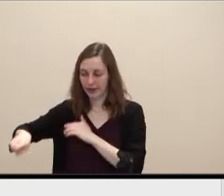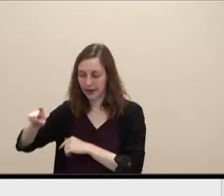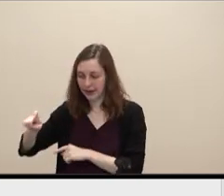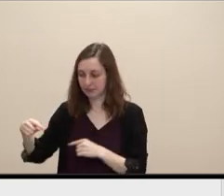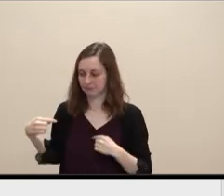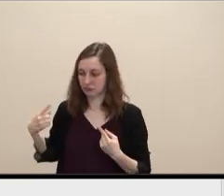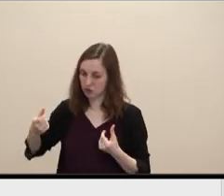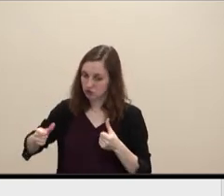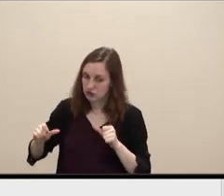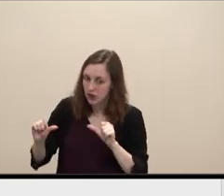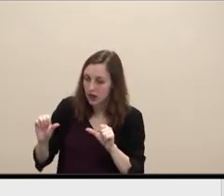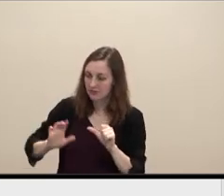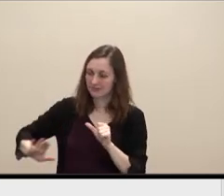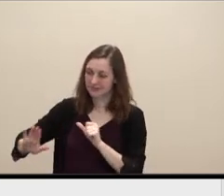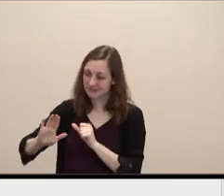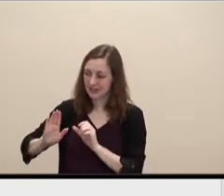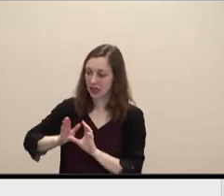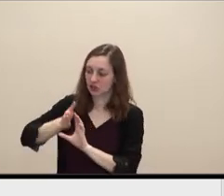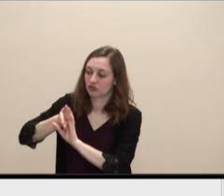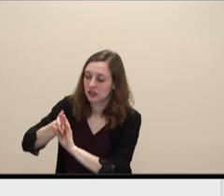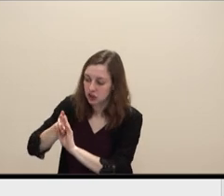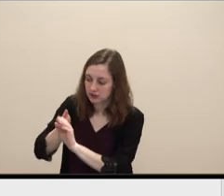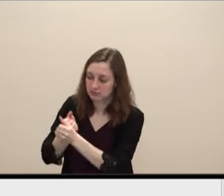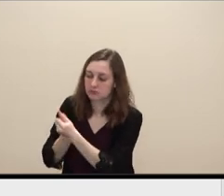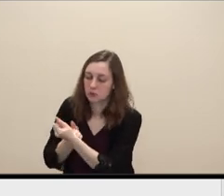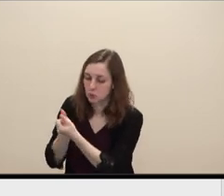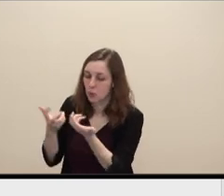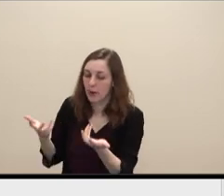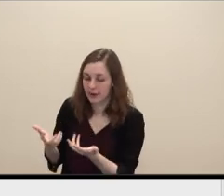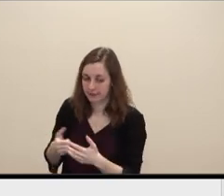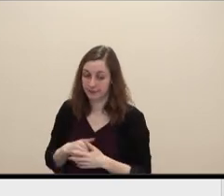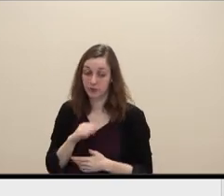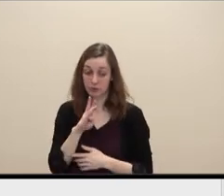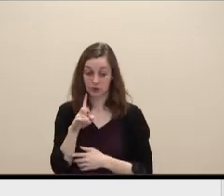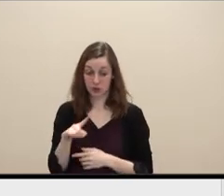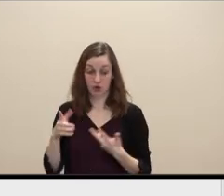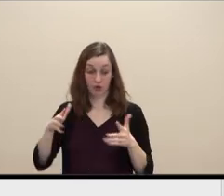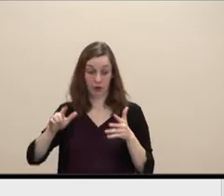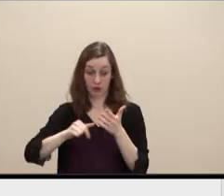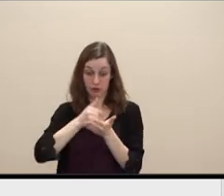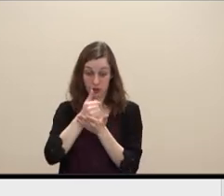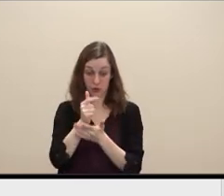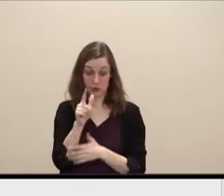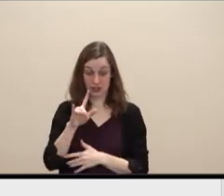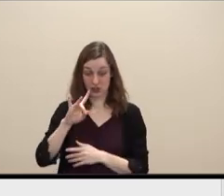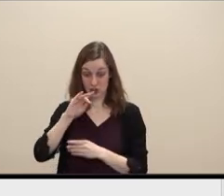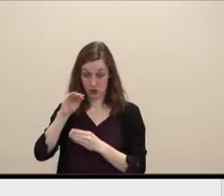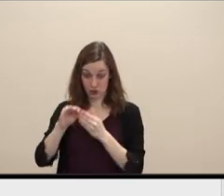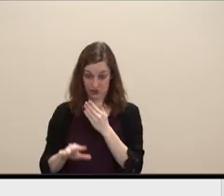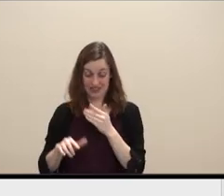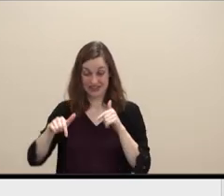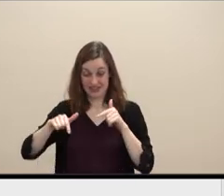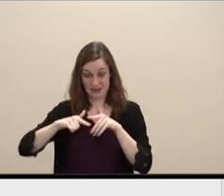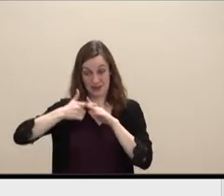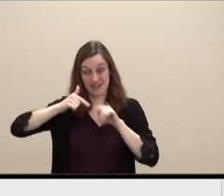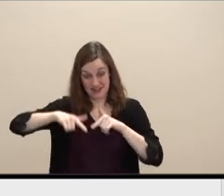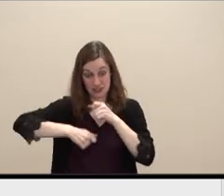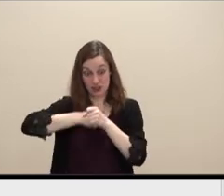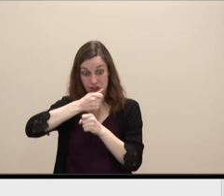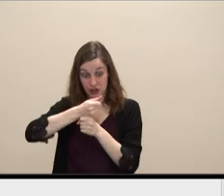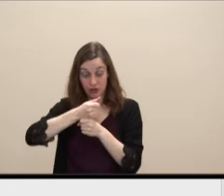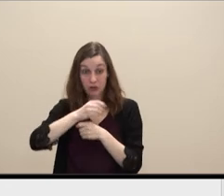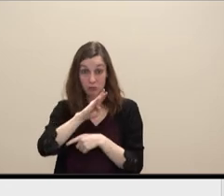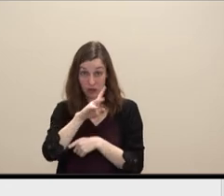been tried, what interventions, all of that. Brazos has already graduated 28 students since the beginning of this year. So as soon as a kid is